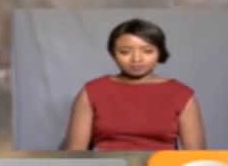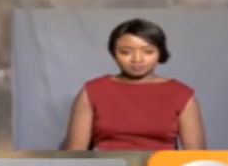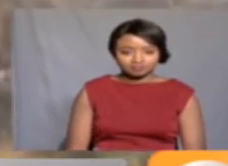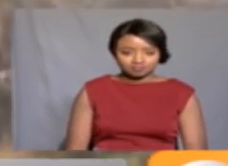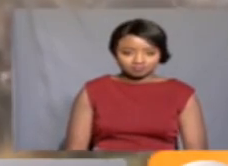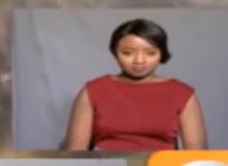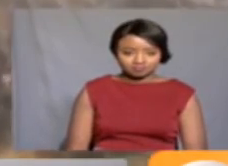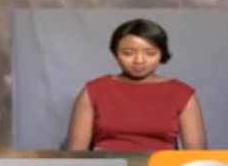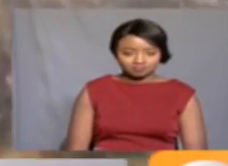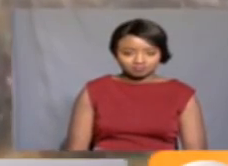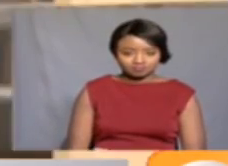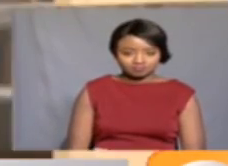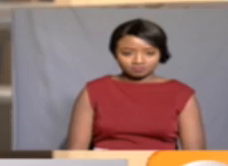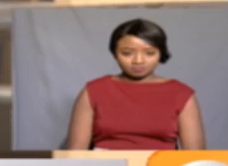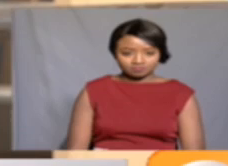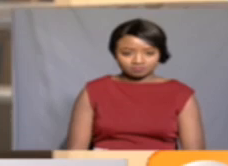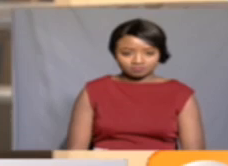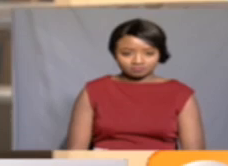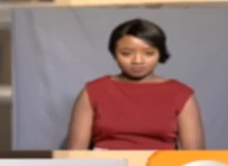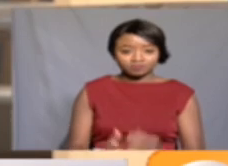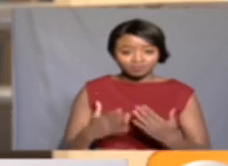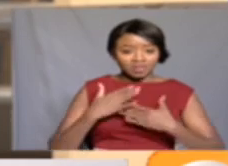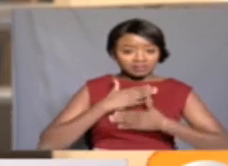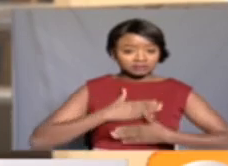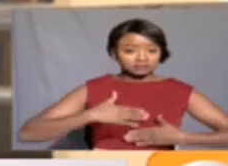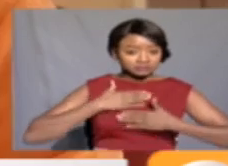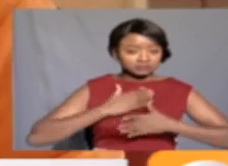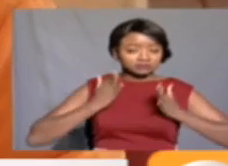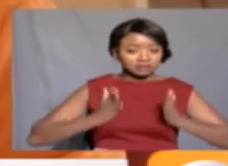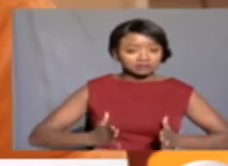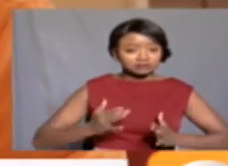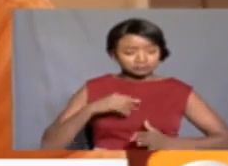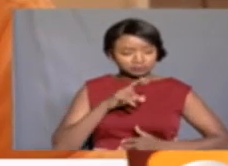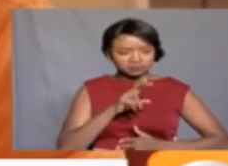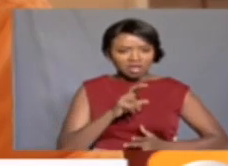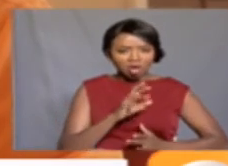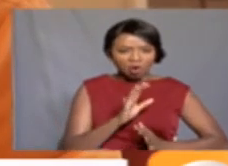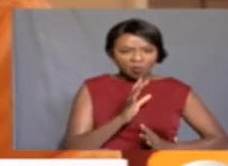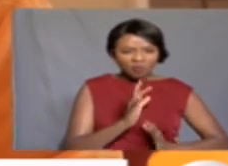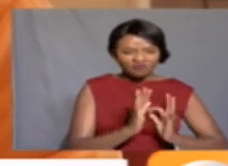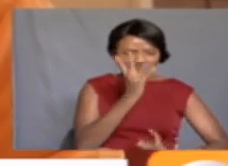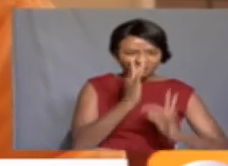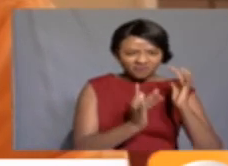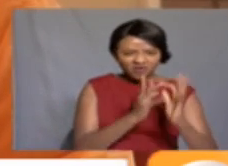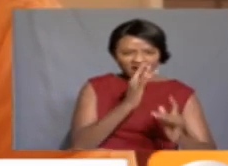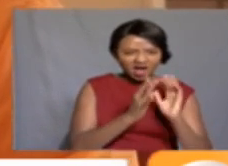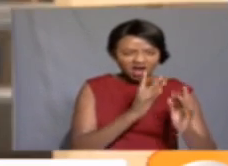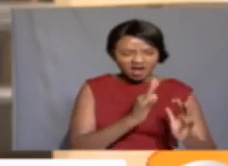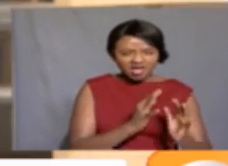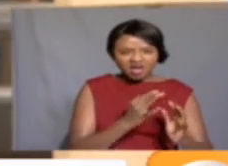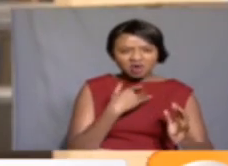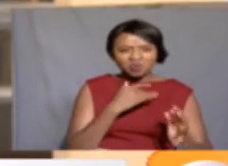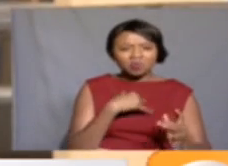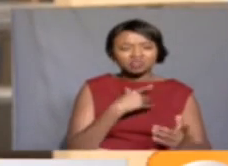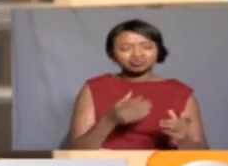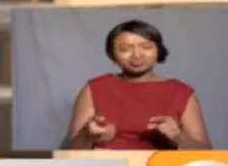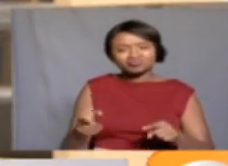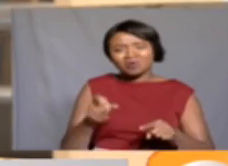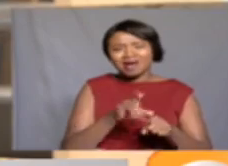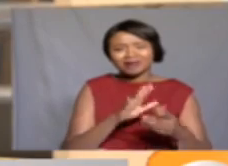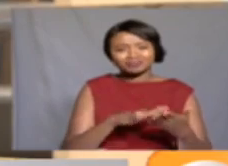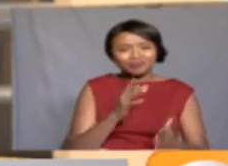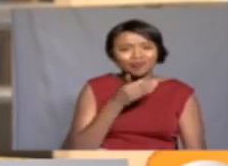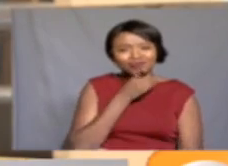Wildfires are a threat to our water towers. Scientists relate wildfires to extended periods of drought,